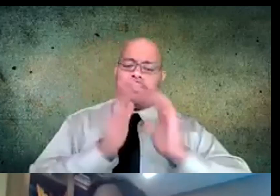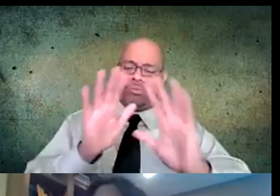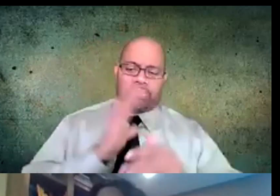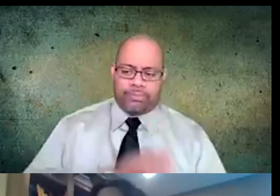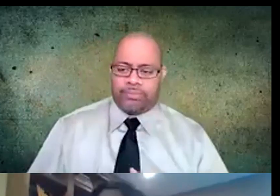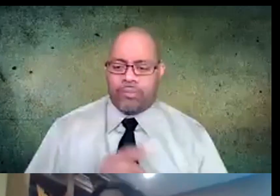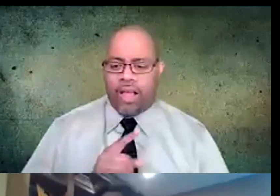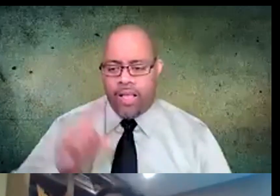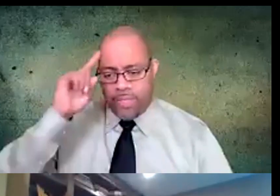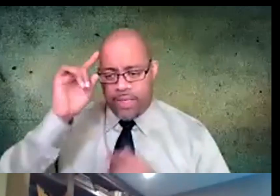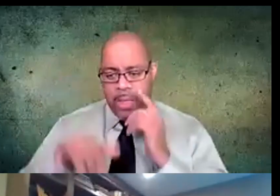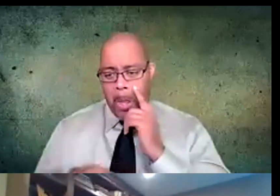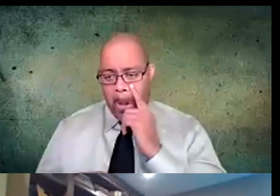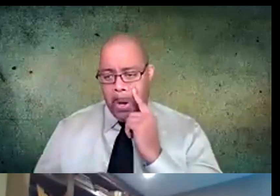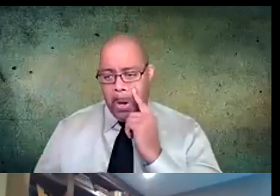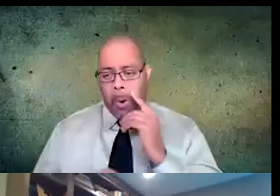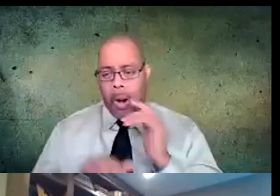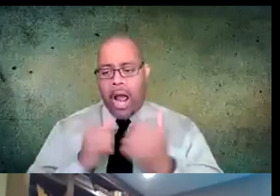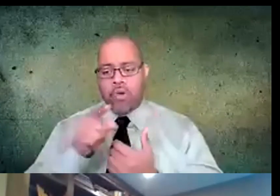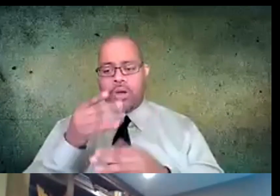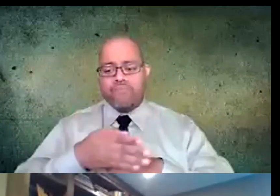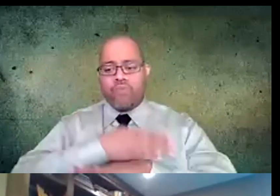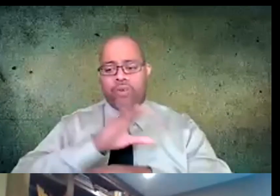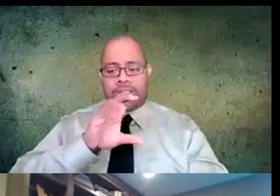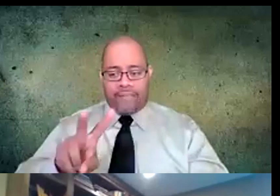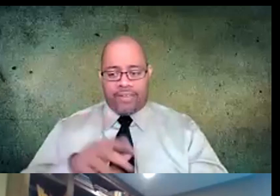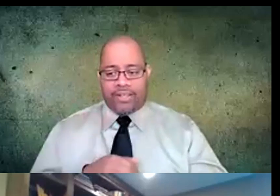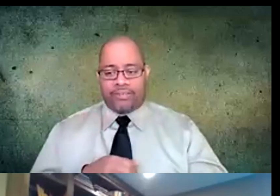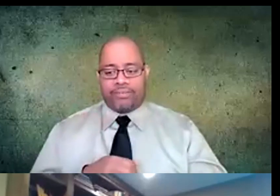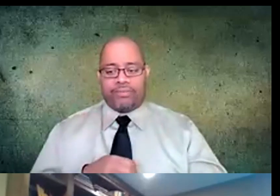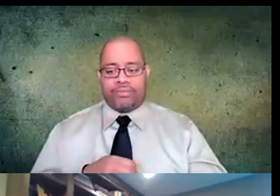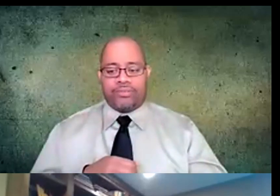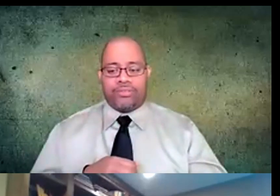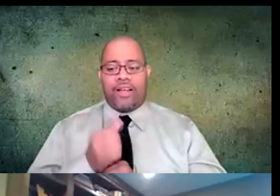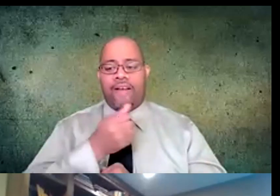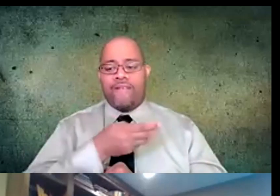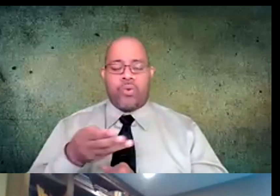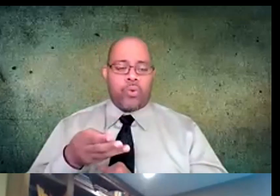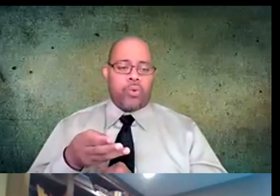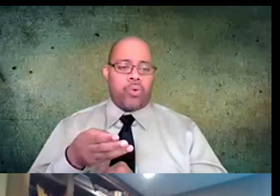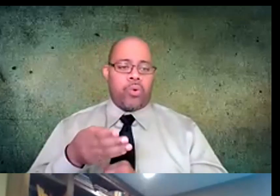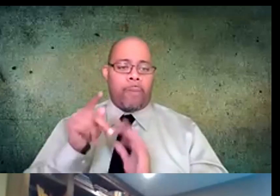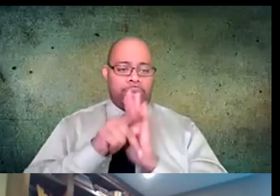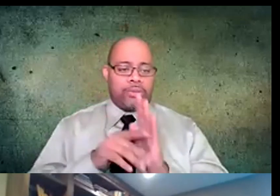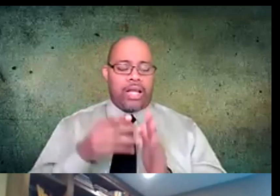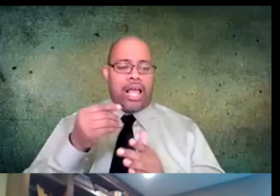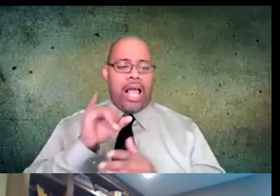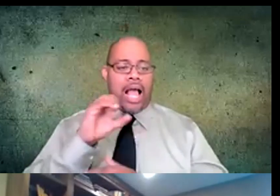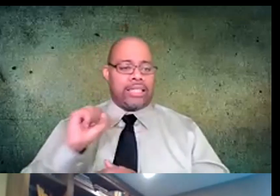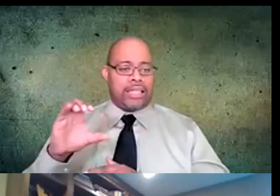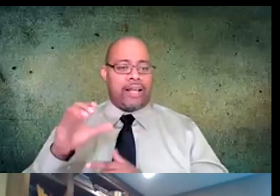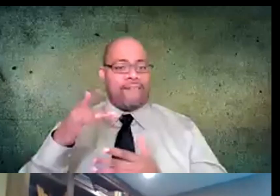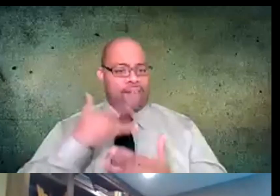think, how you improve your CVs, a couple of principles in my opinion, and Isaac, feel free to chime in because I know you